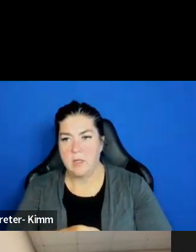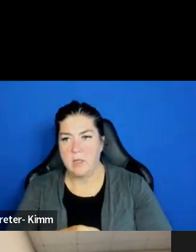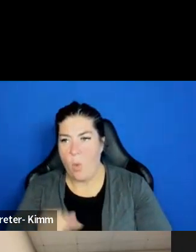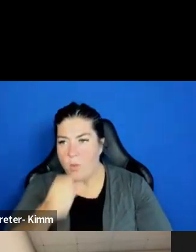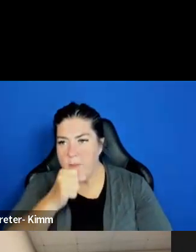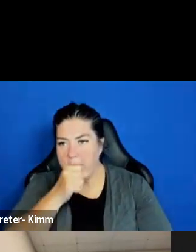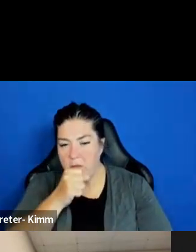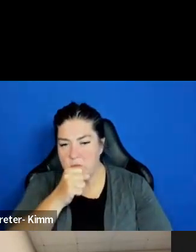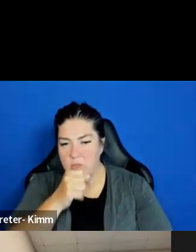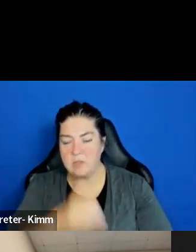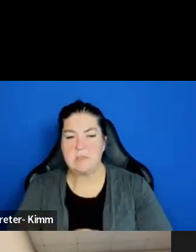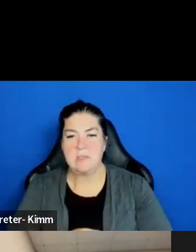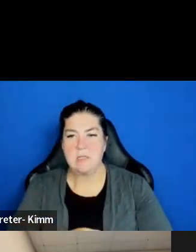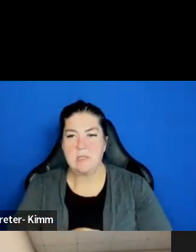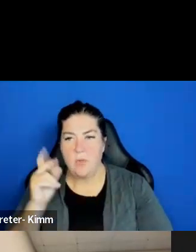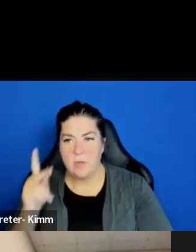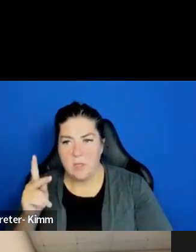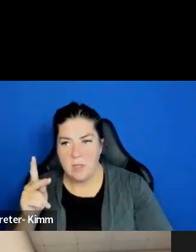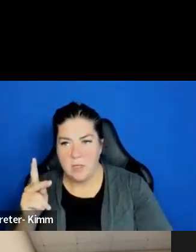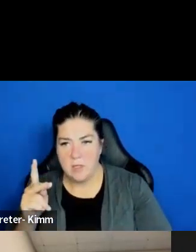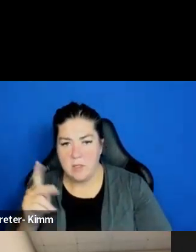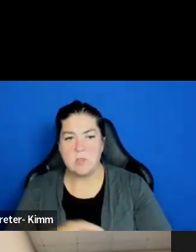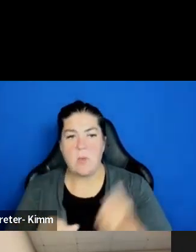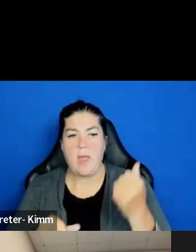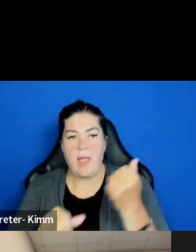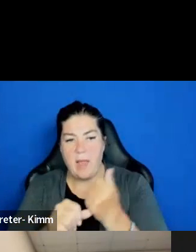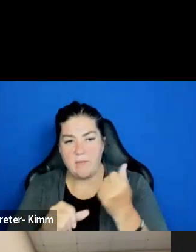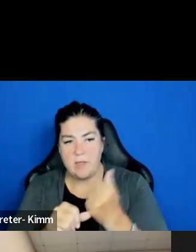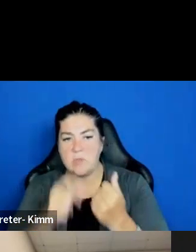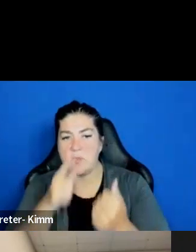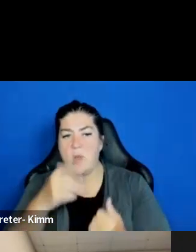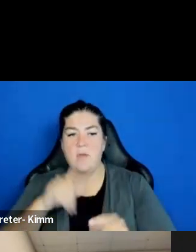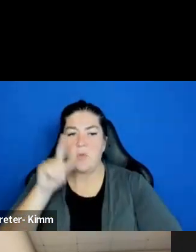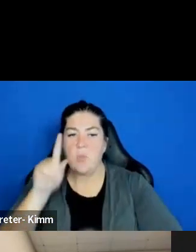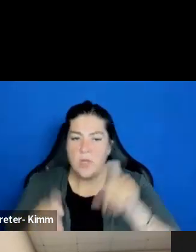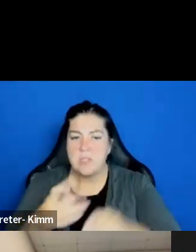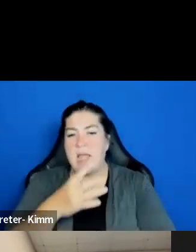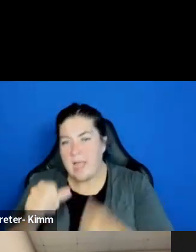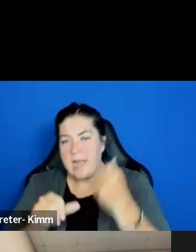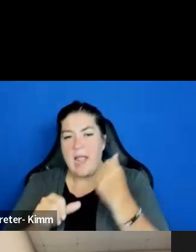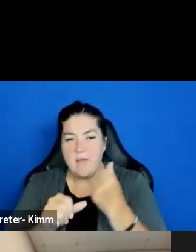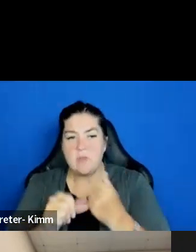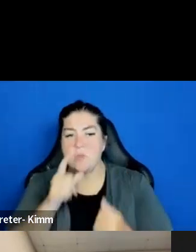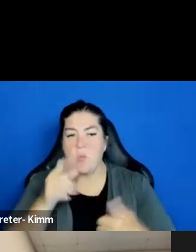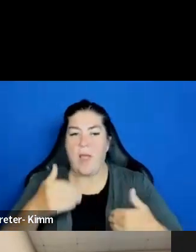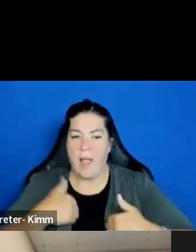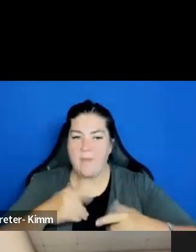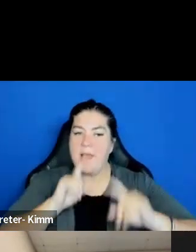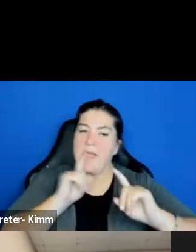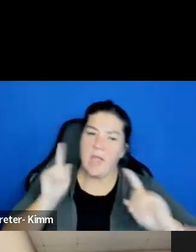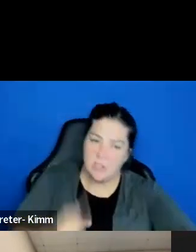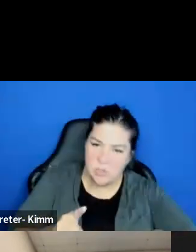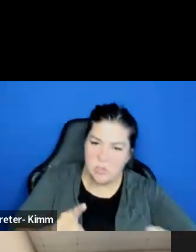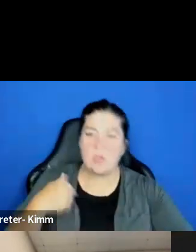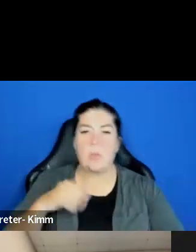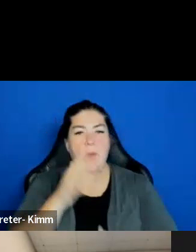okay. So advocates who have questions and for advocates who have answers. So we would love